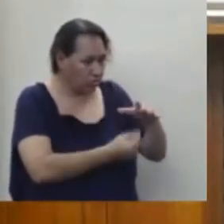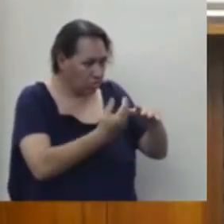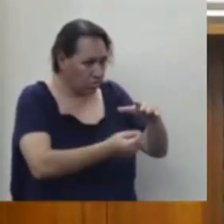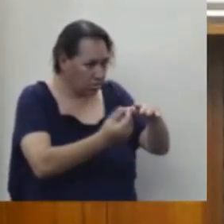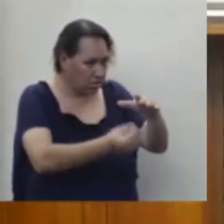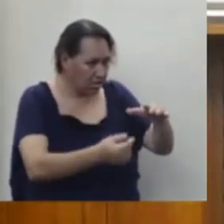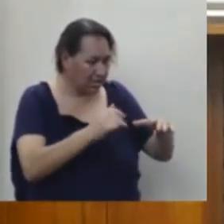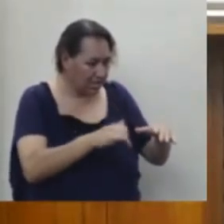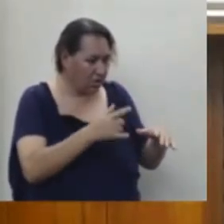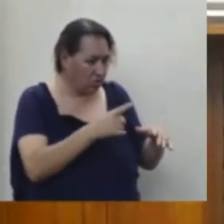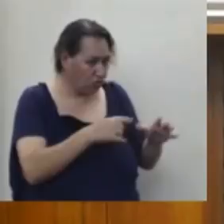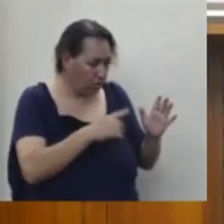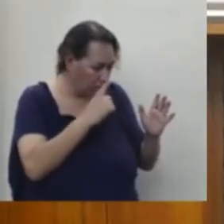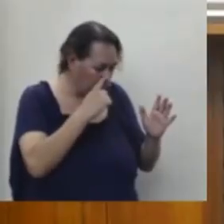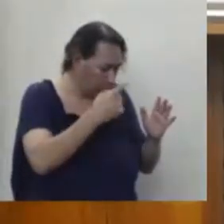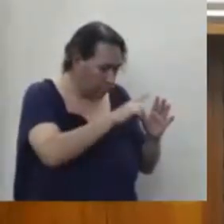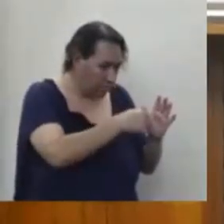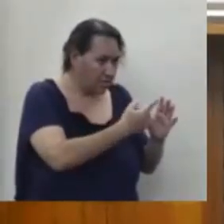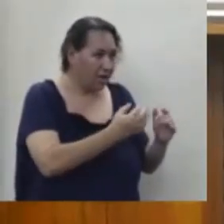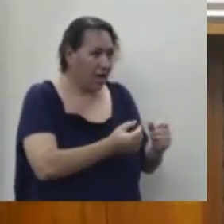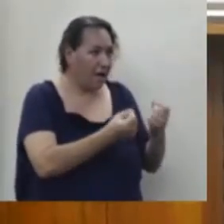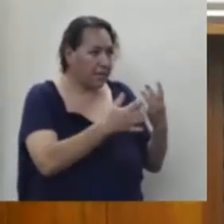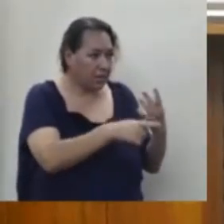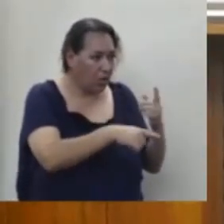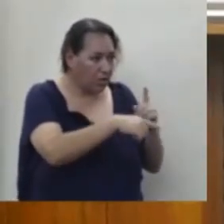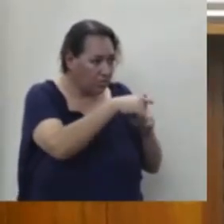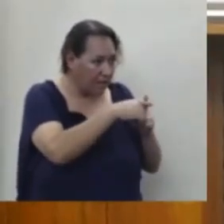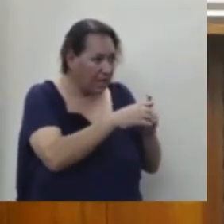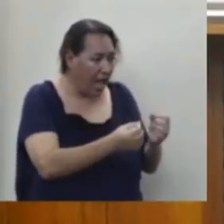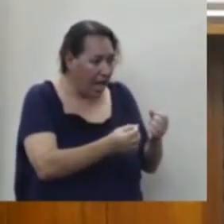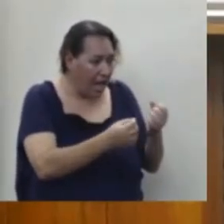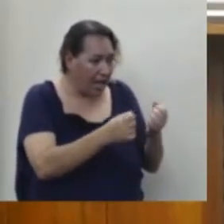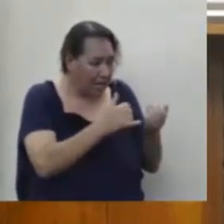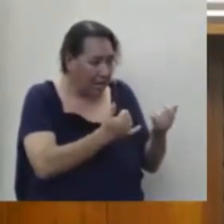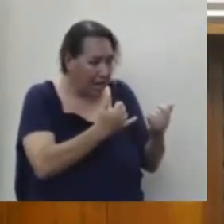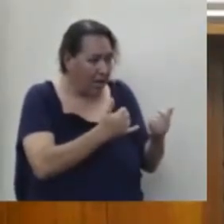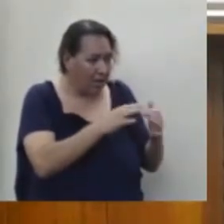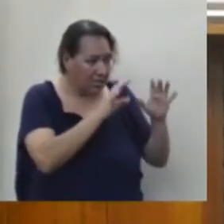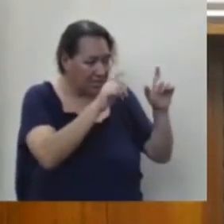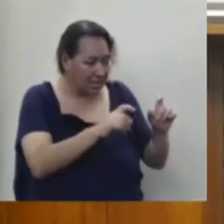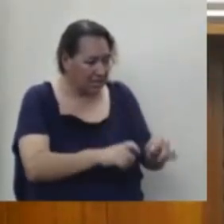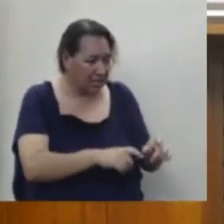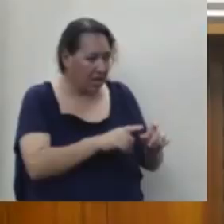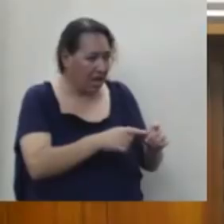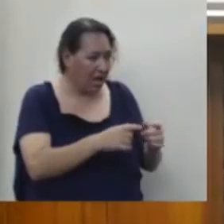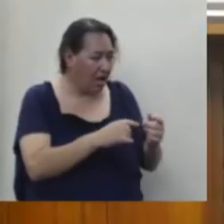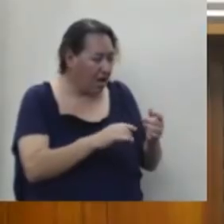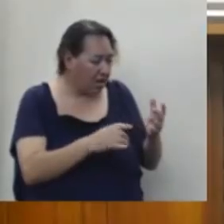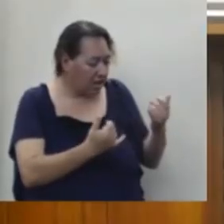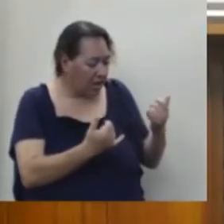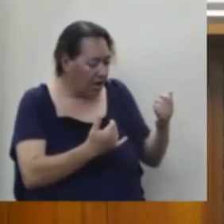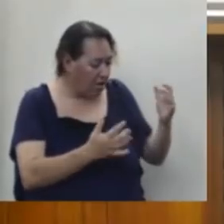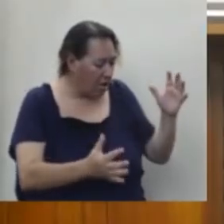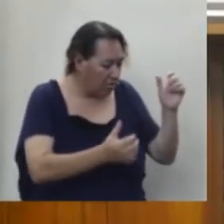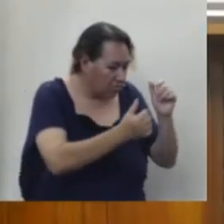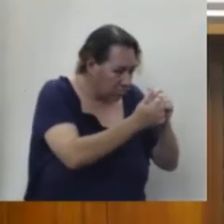did come back positive. And on that note, in testing, I was also wondering for an update on where we are with getting more tests so that we can